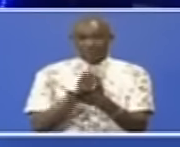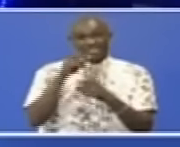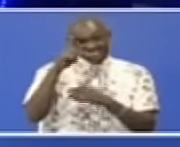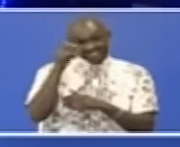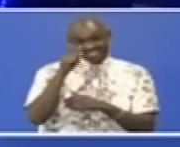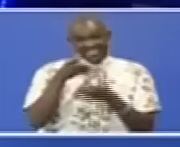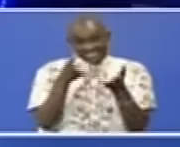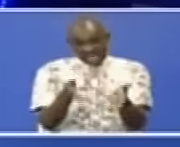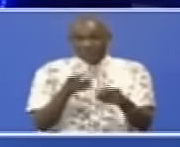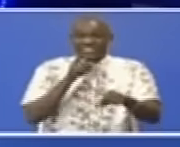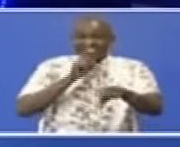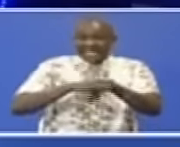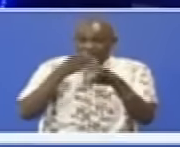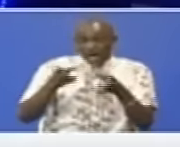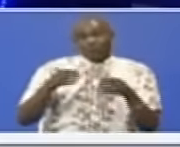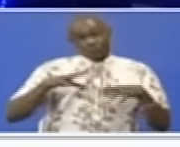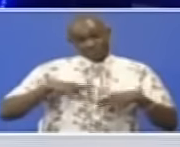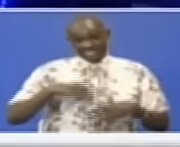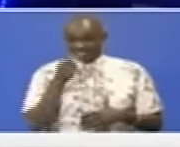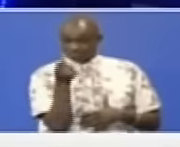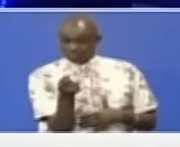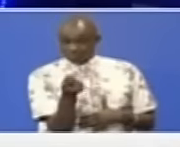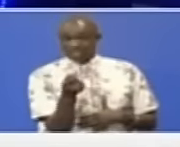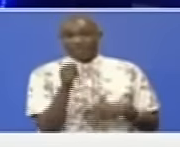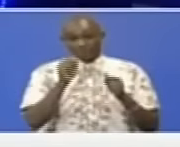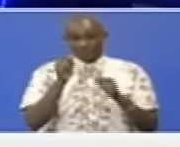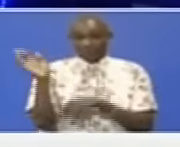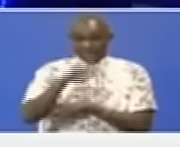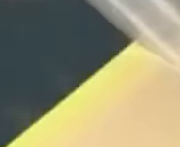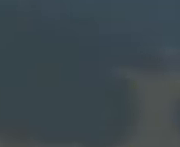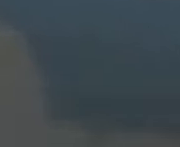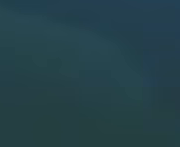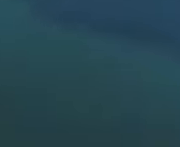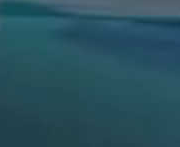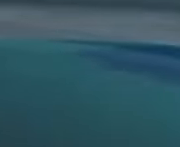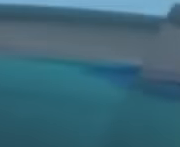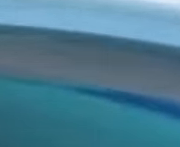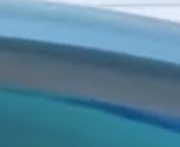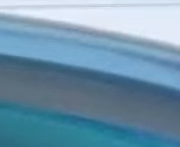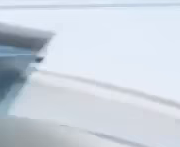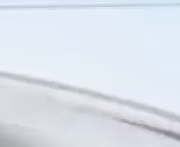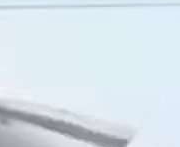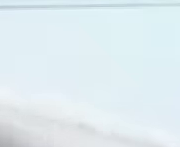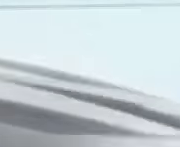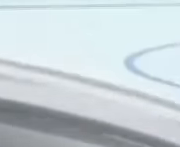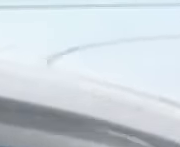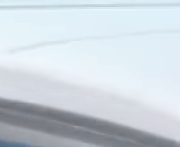KTN. Time now for a short break, but don't go too far. I will be back with more news.